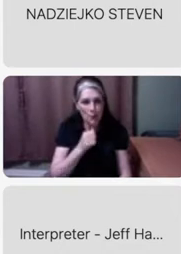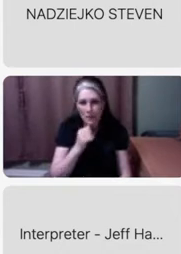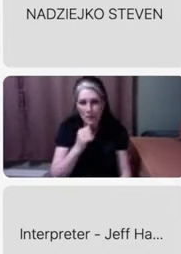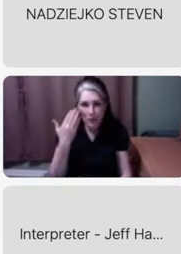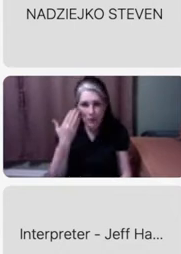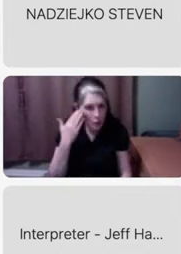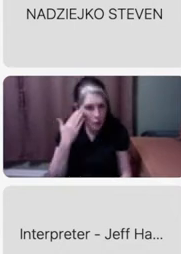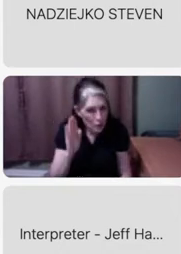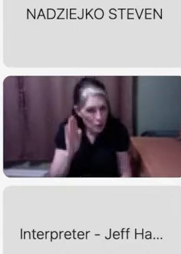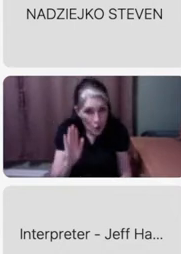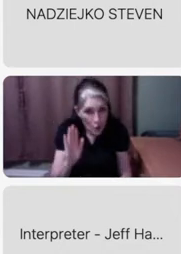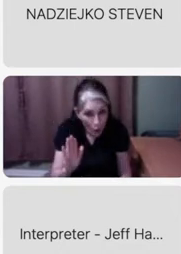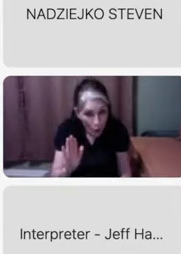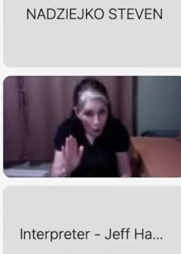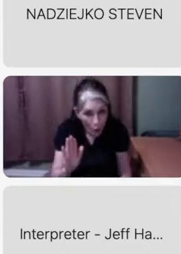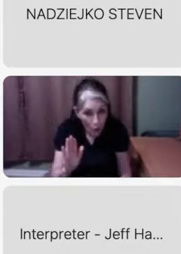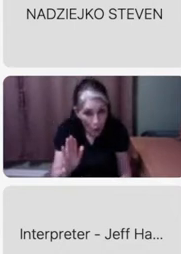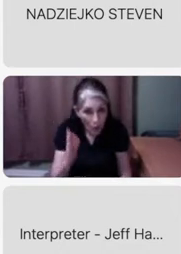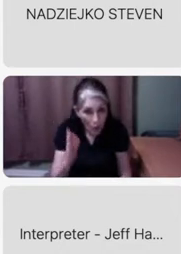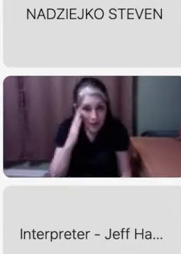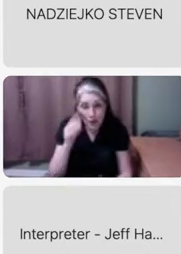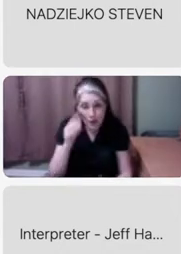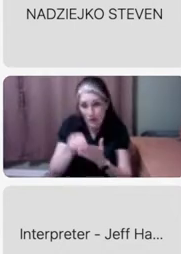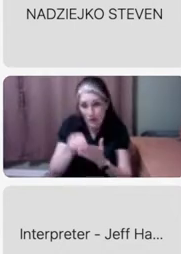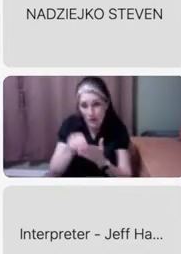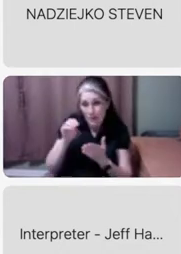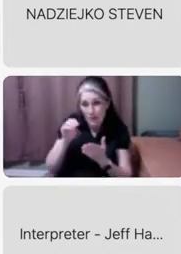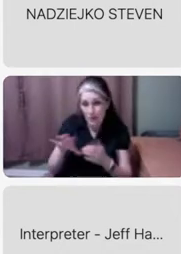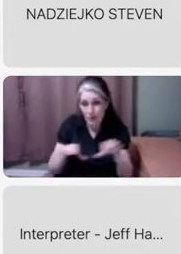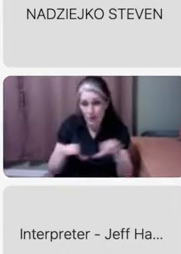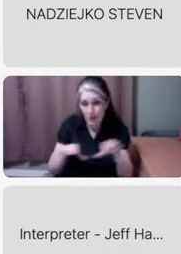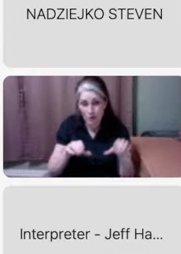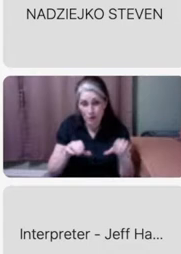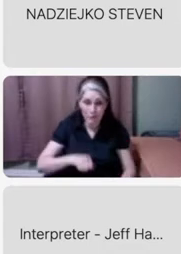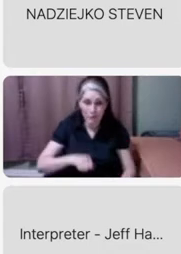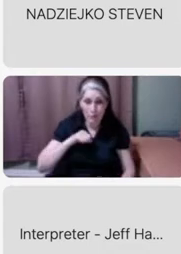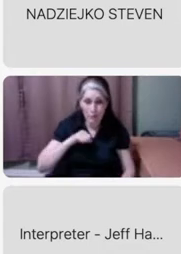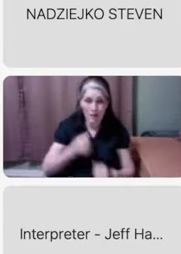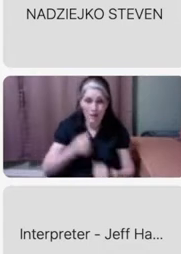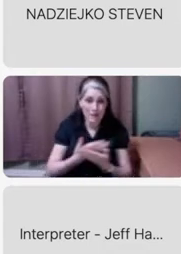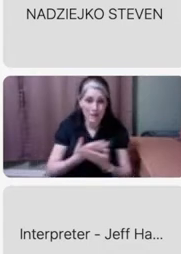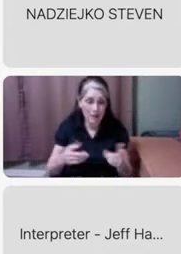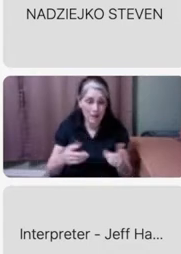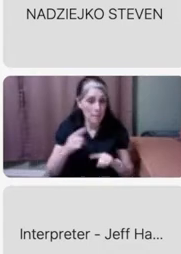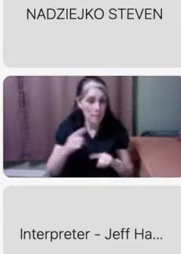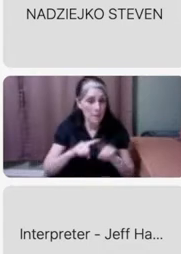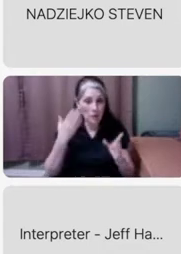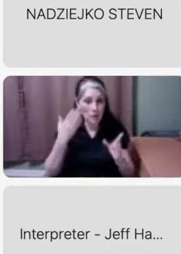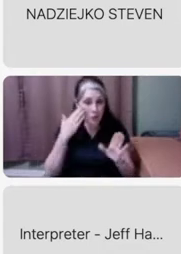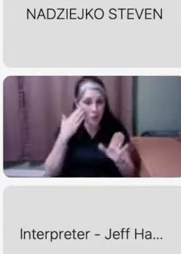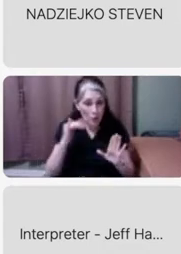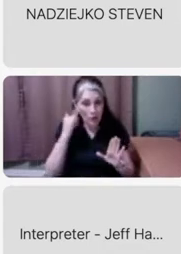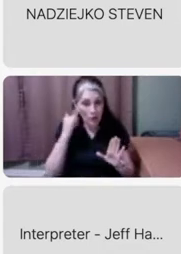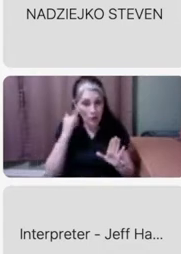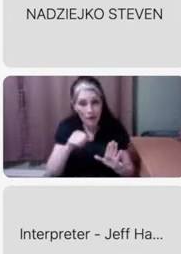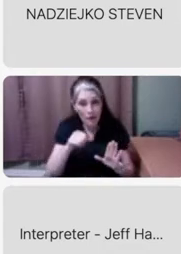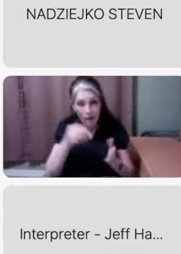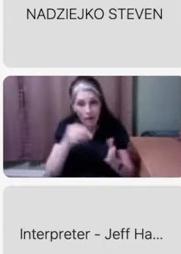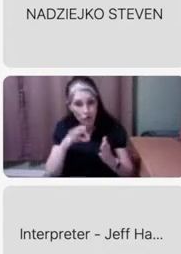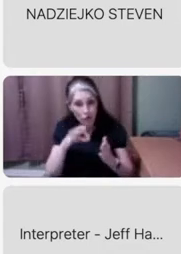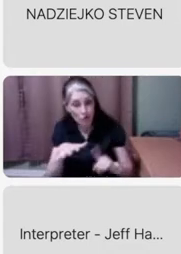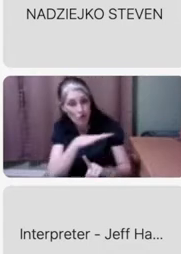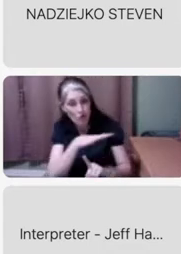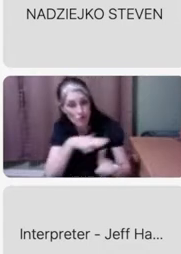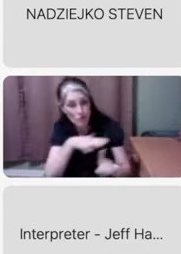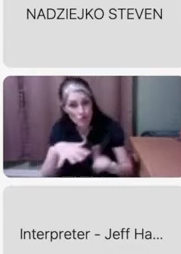uh i know it's the students and and they're doing it for pride and all that but we don't know if other students around in that area or